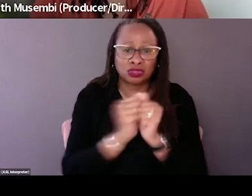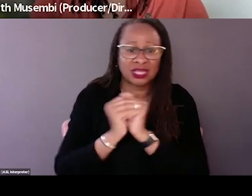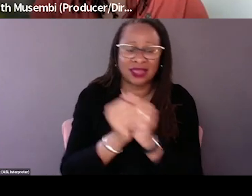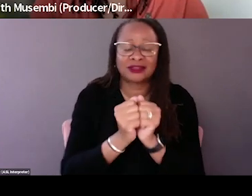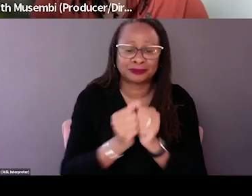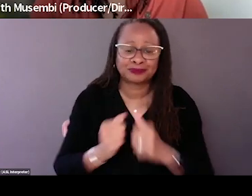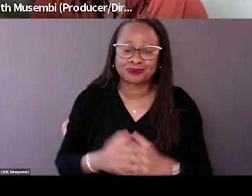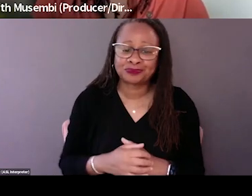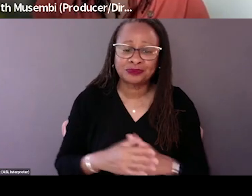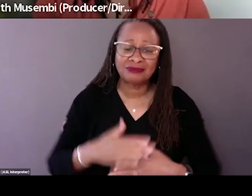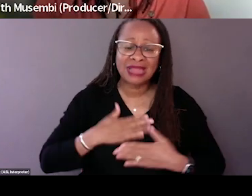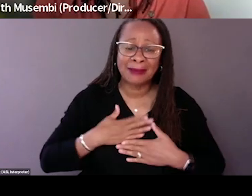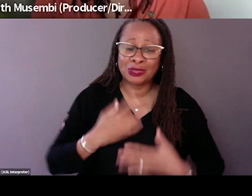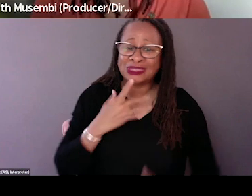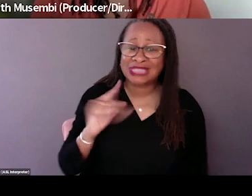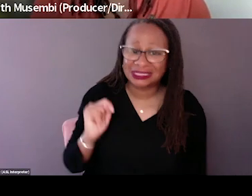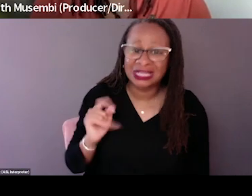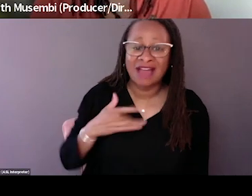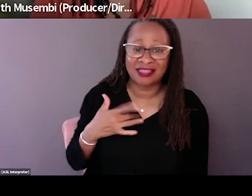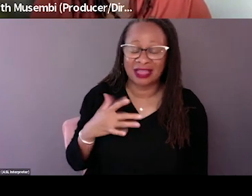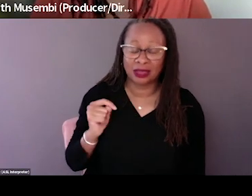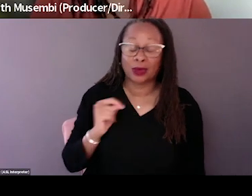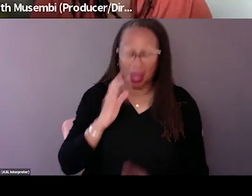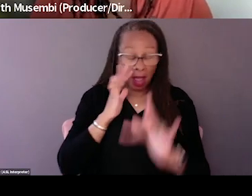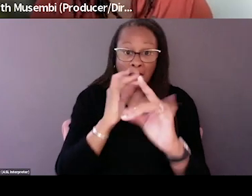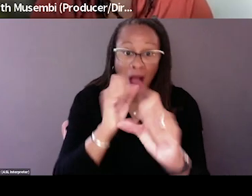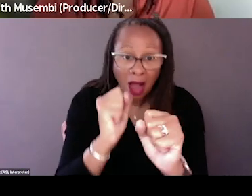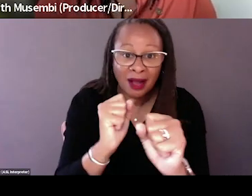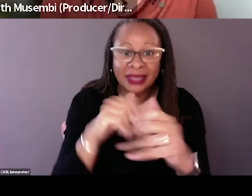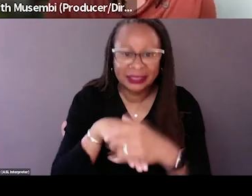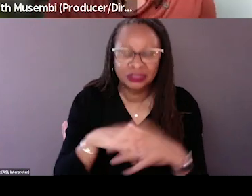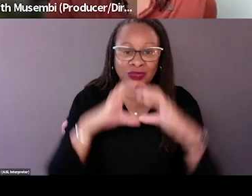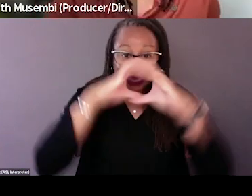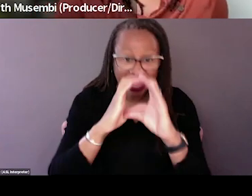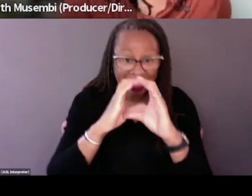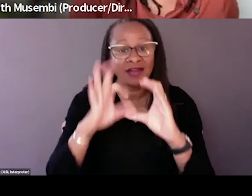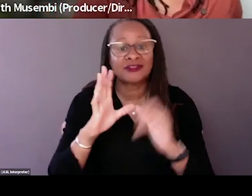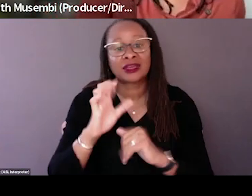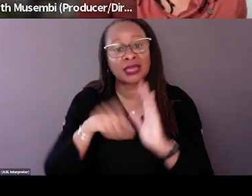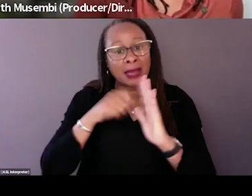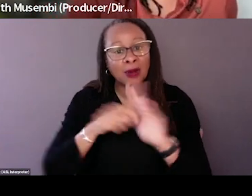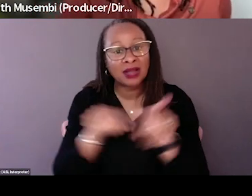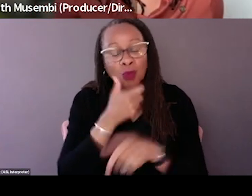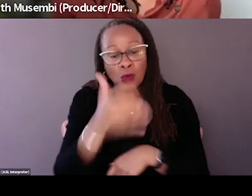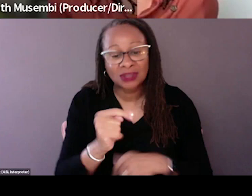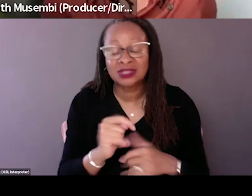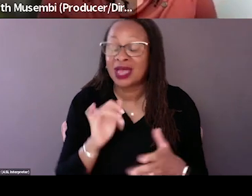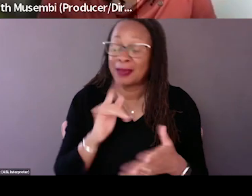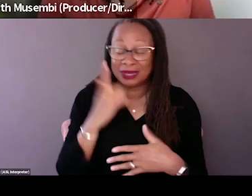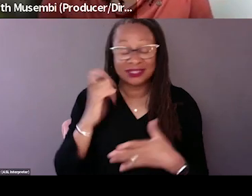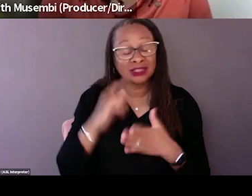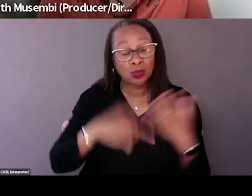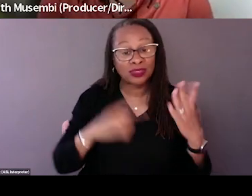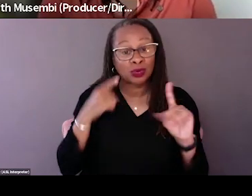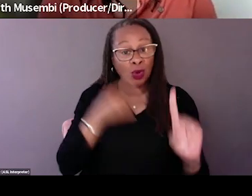you said it, you know, you felt like you were pulled down the lens, because that's very much what we'd hoped to do. We hoped to film, capture, but not be in